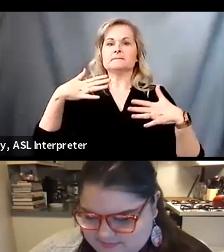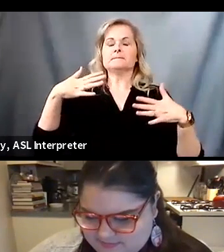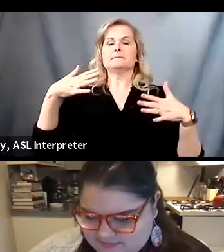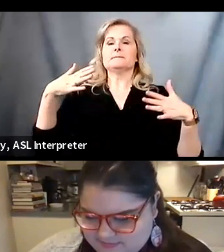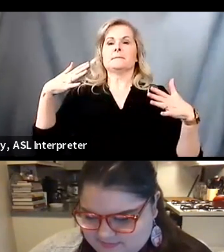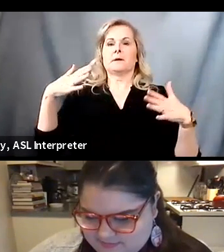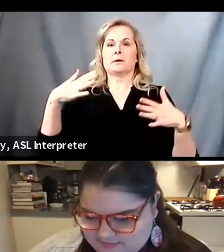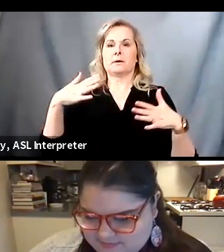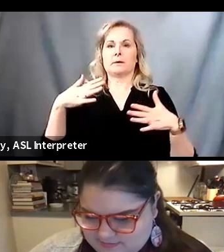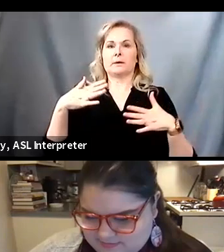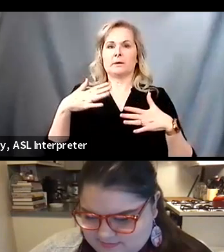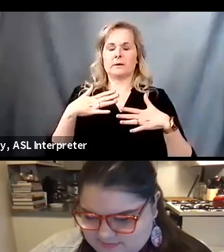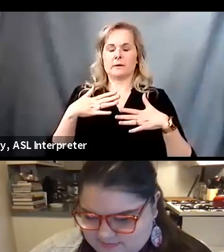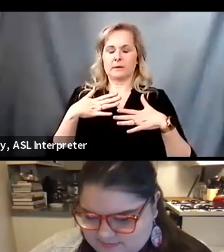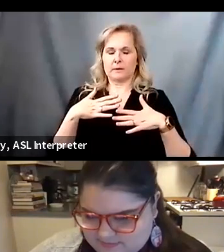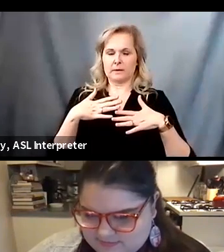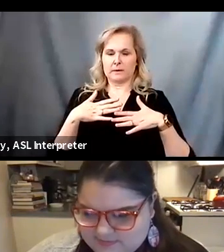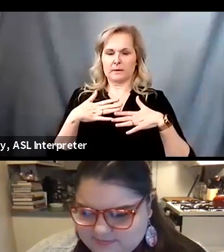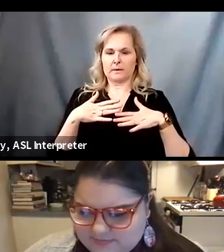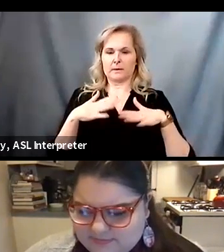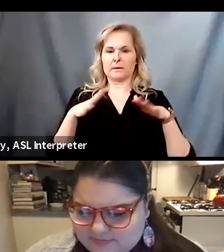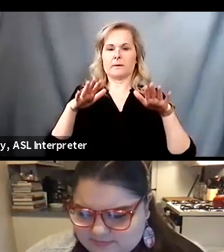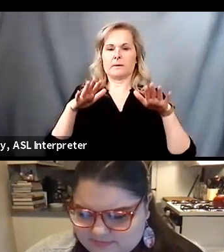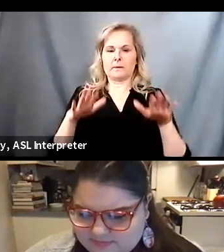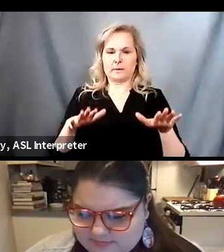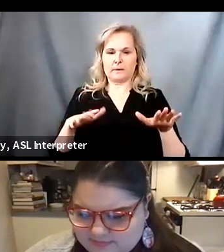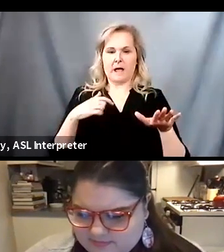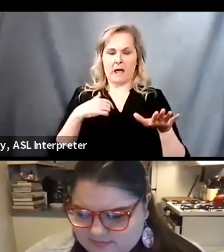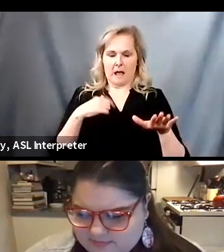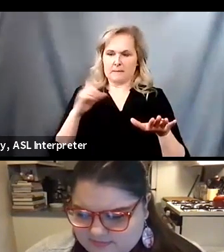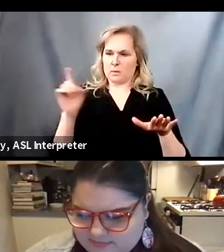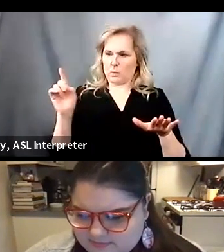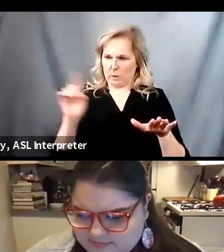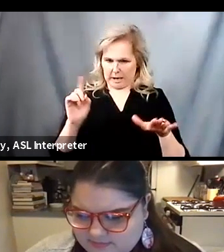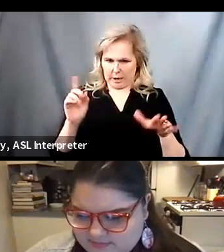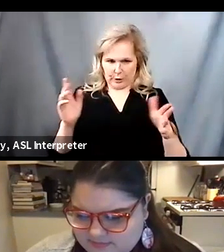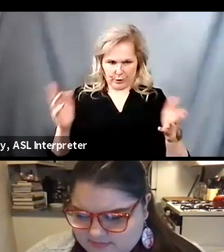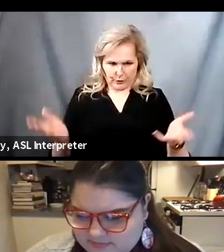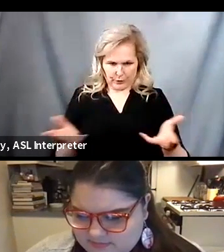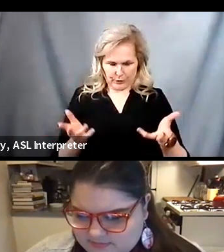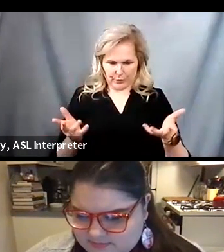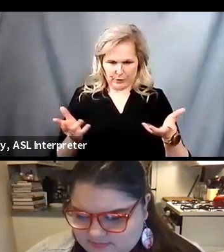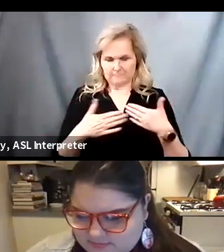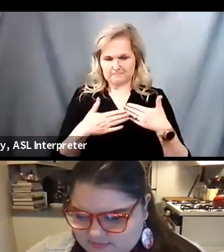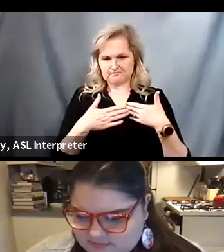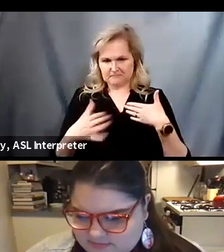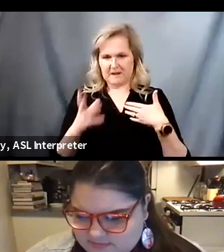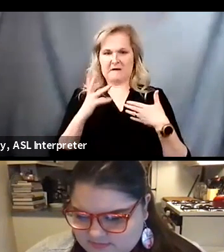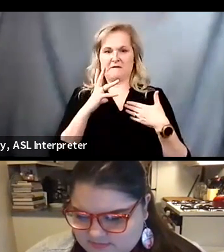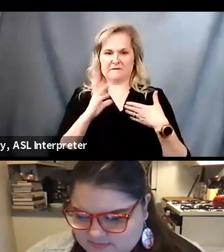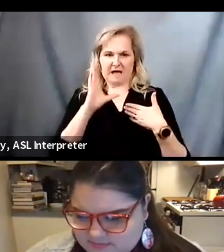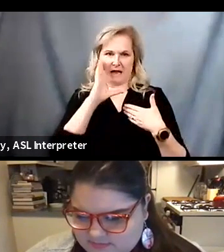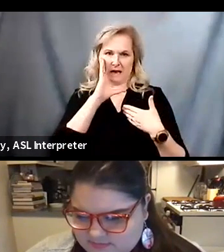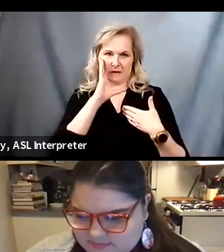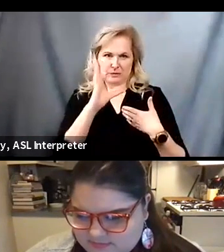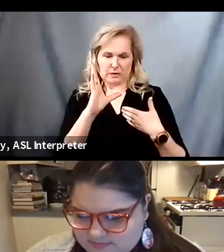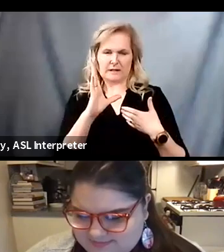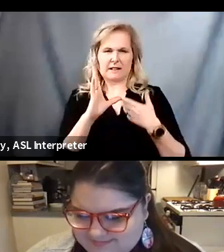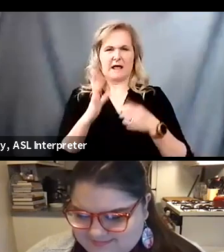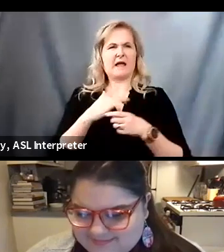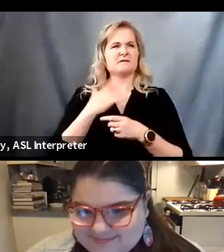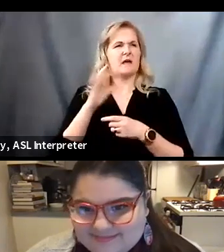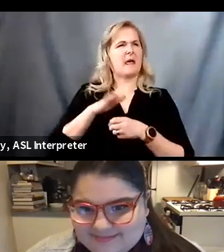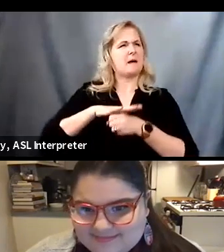and just like remember where I am and remember that it's all going to be fine. I particularly am feeling